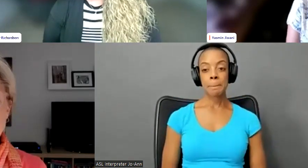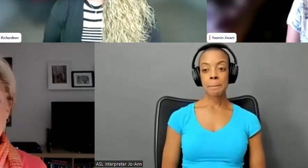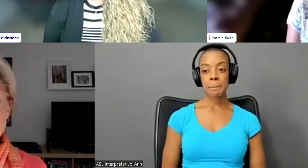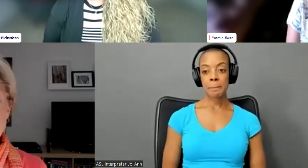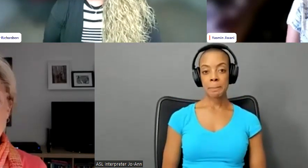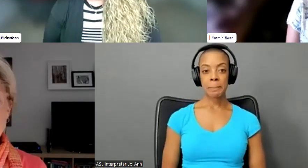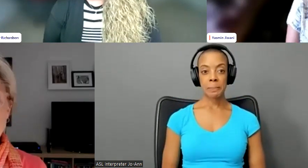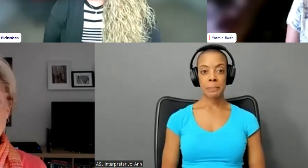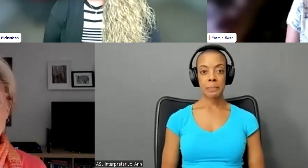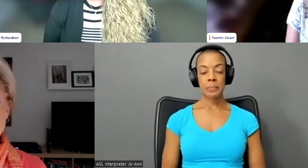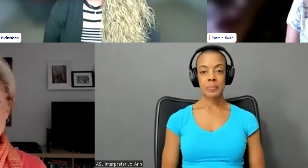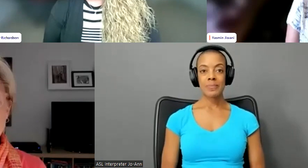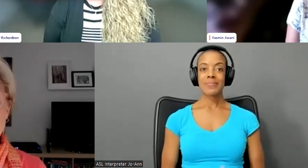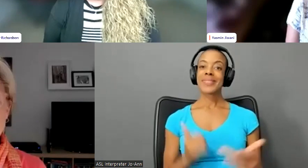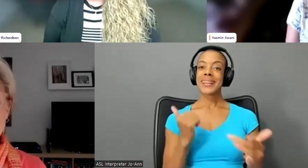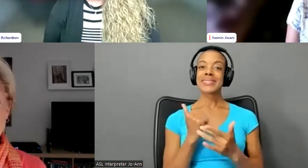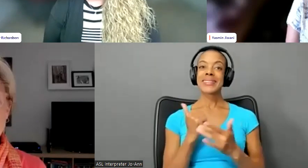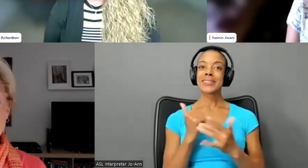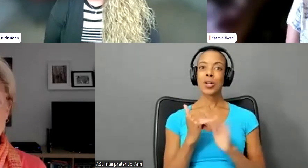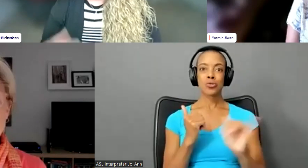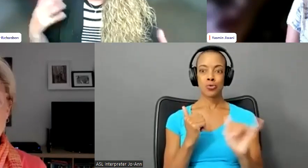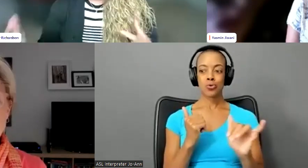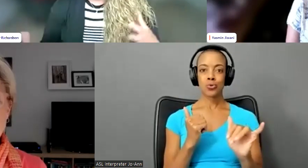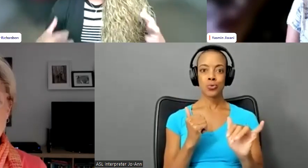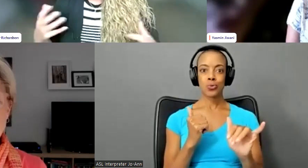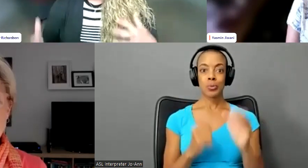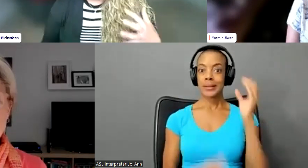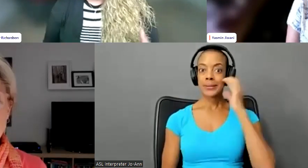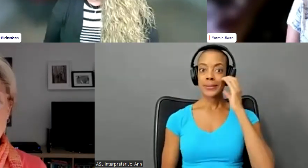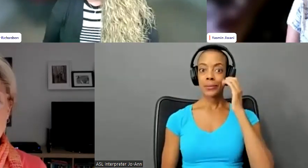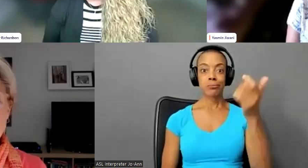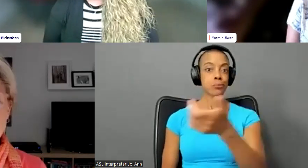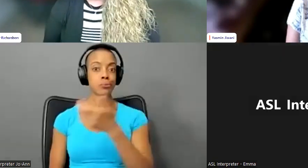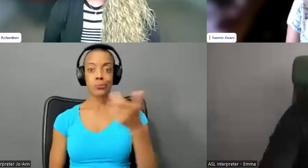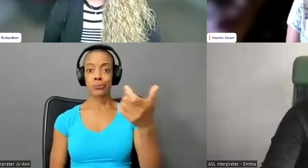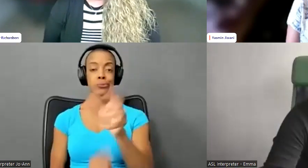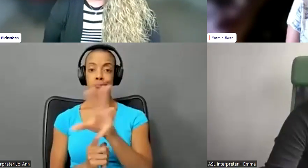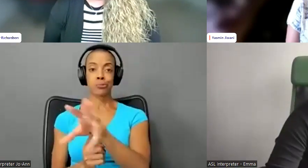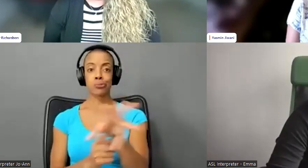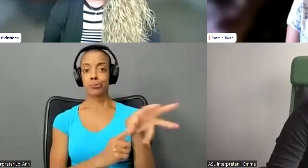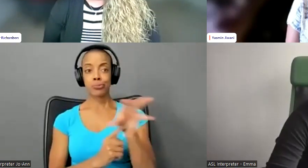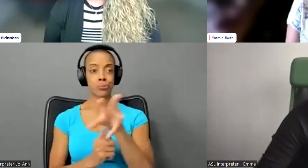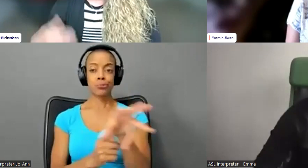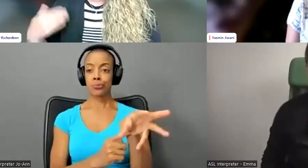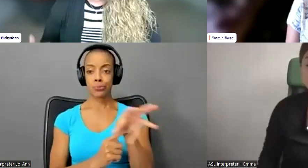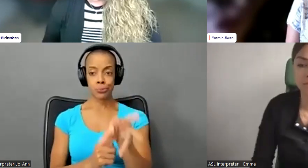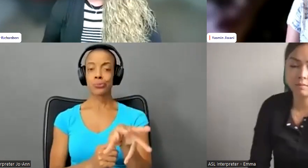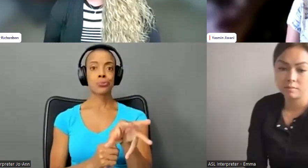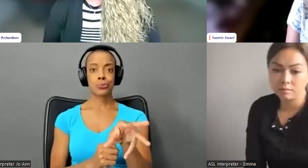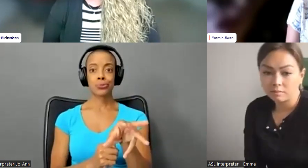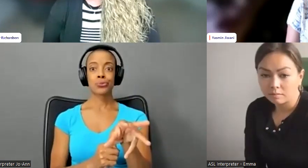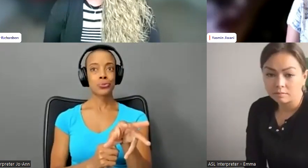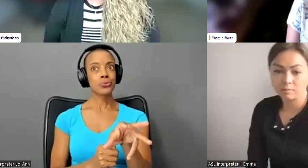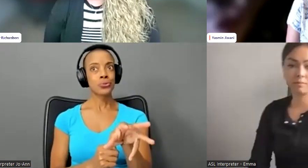as well, you know, with everybody having a camera on their phone now and being able to record things like as they happen, has helped, again, I think,